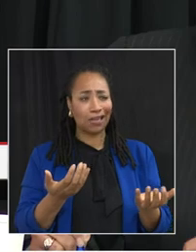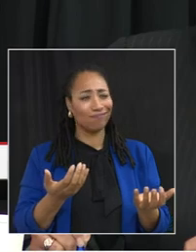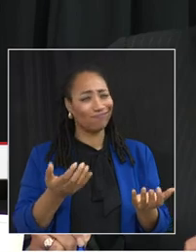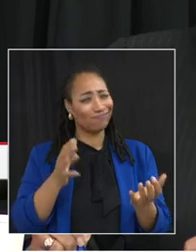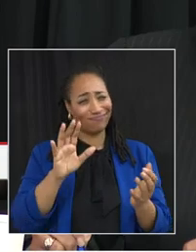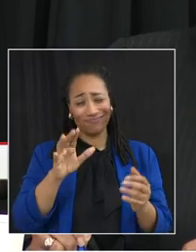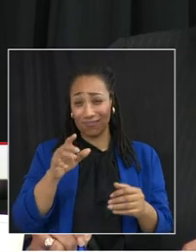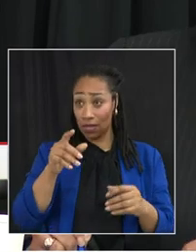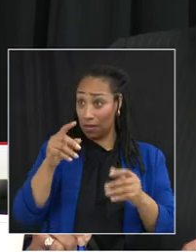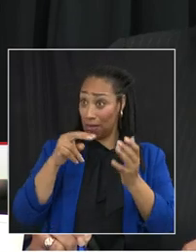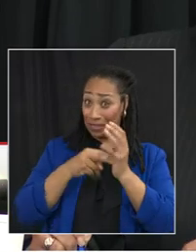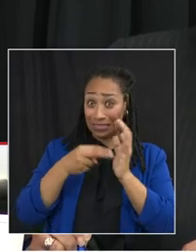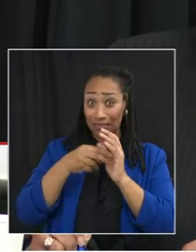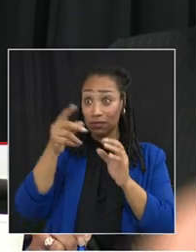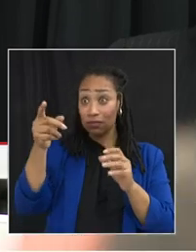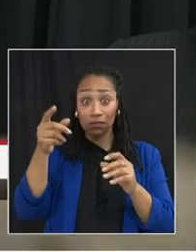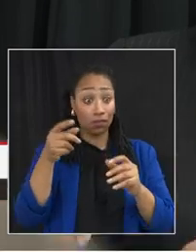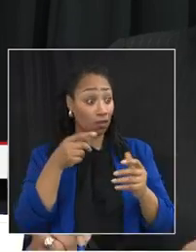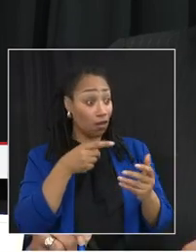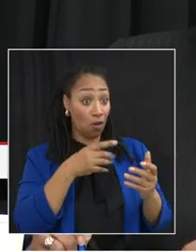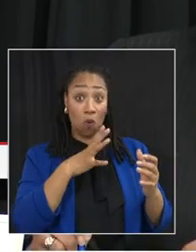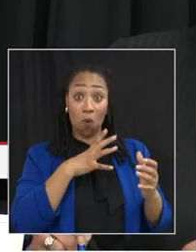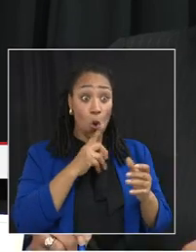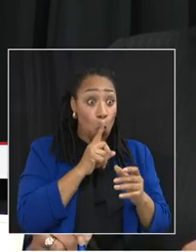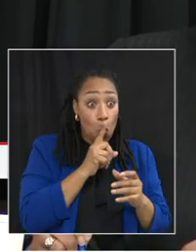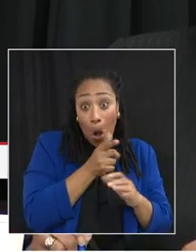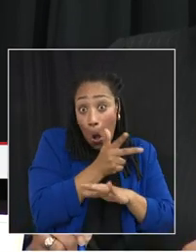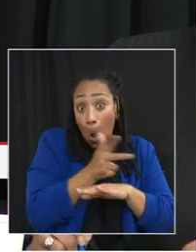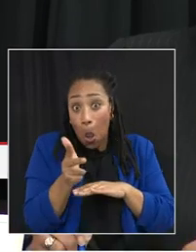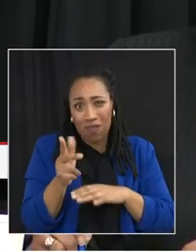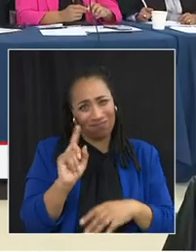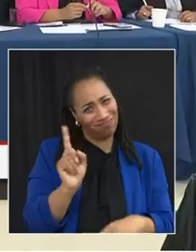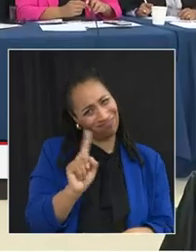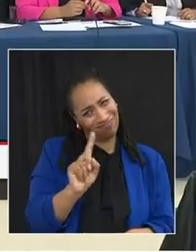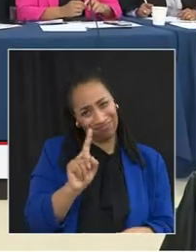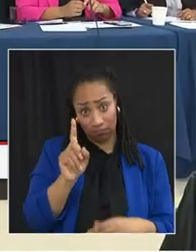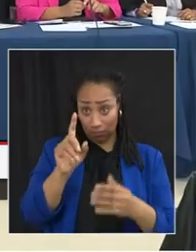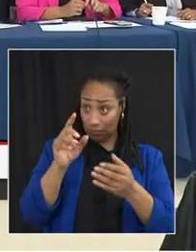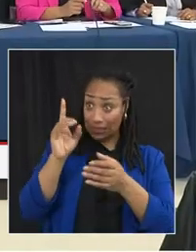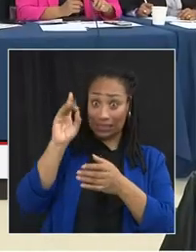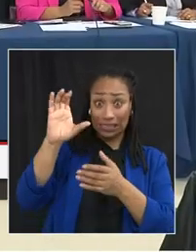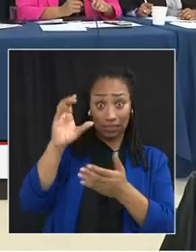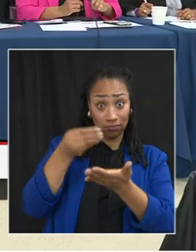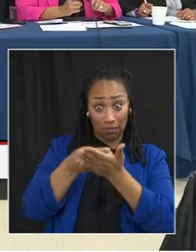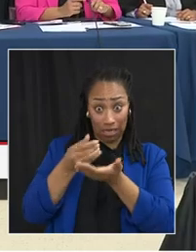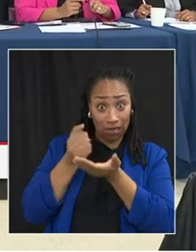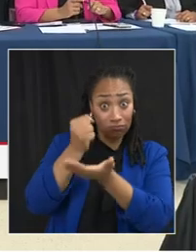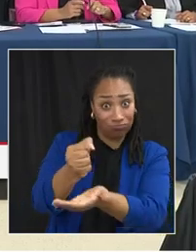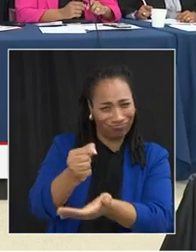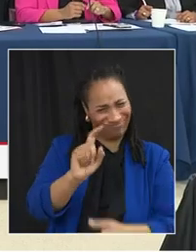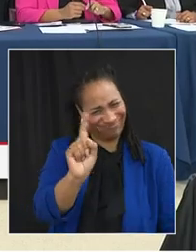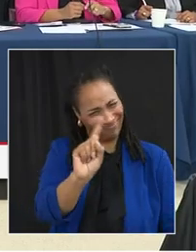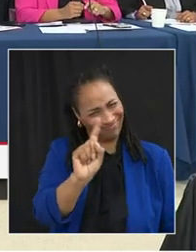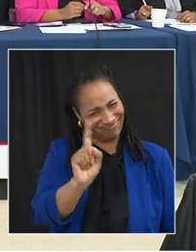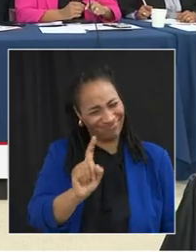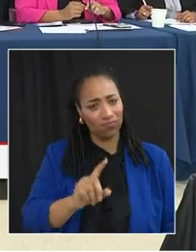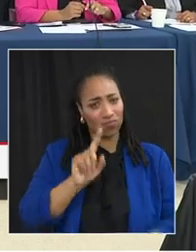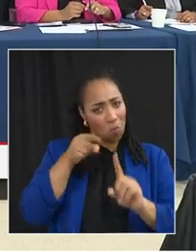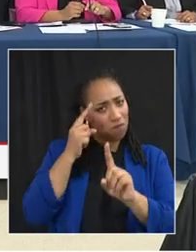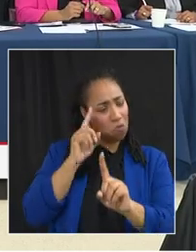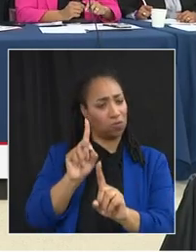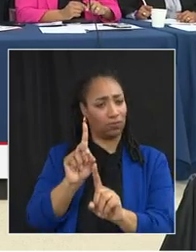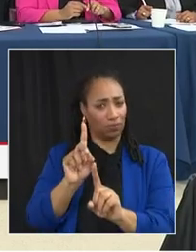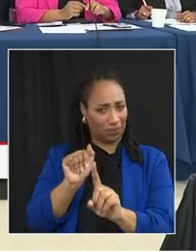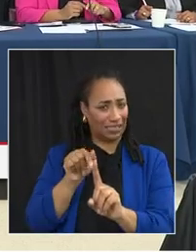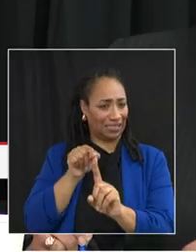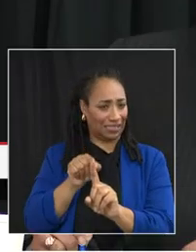the adjustment is everybody pays for parking, Yes. handicap or not.